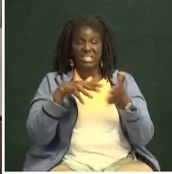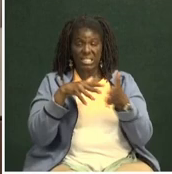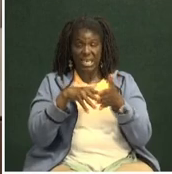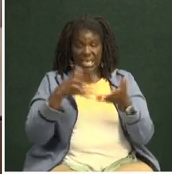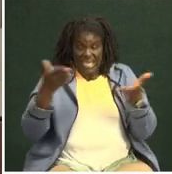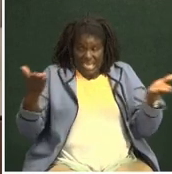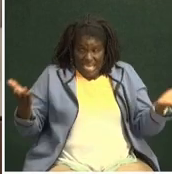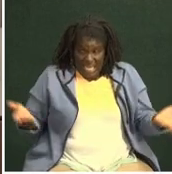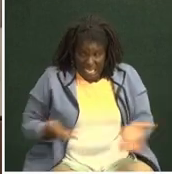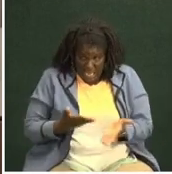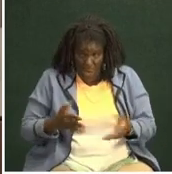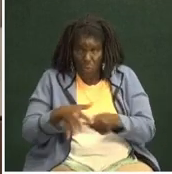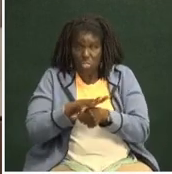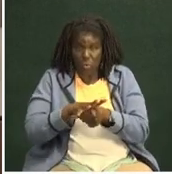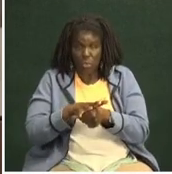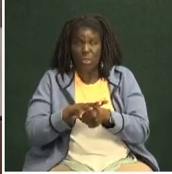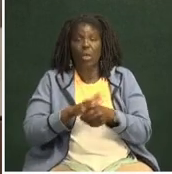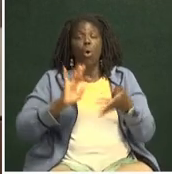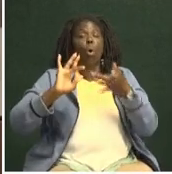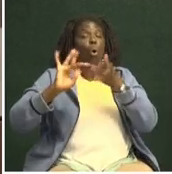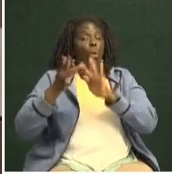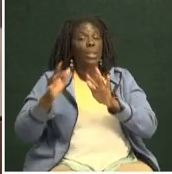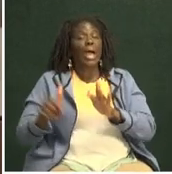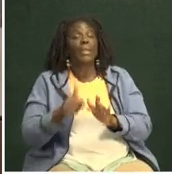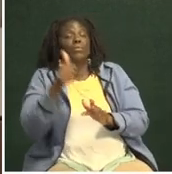online campuses.